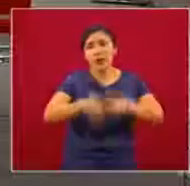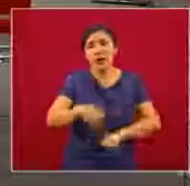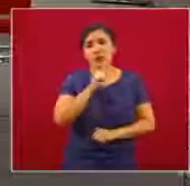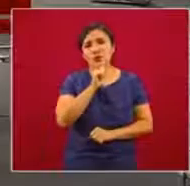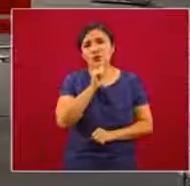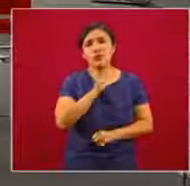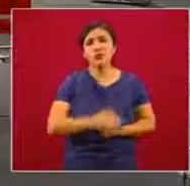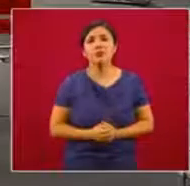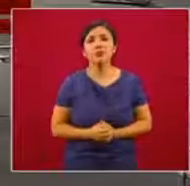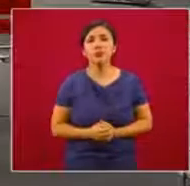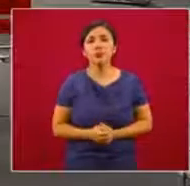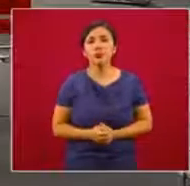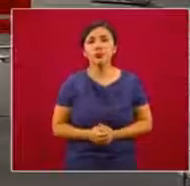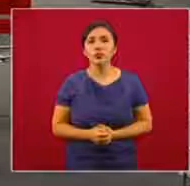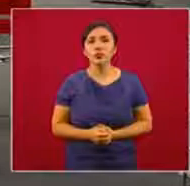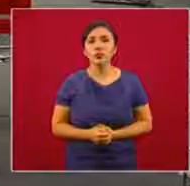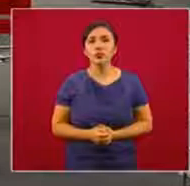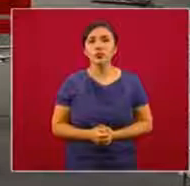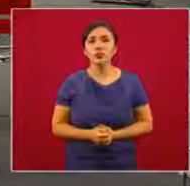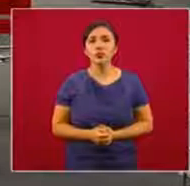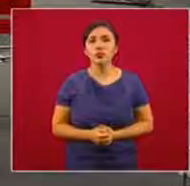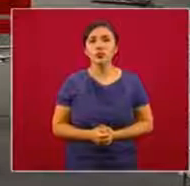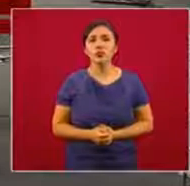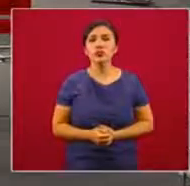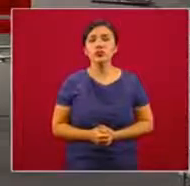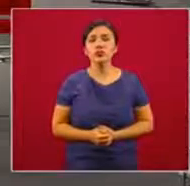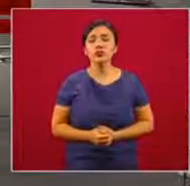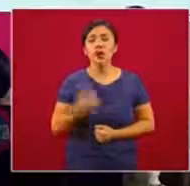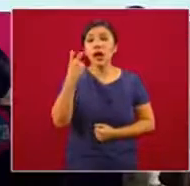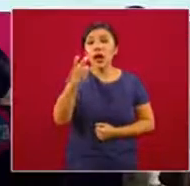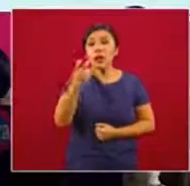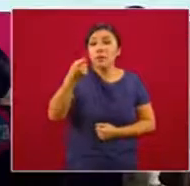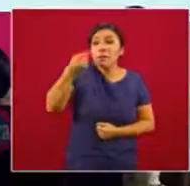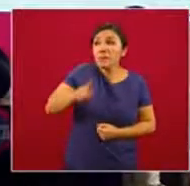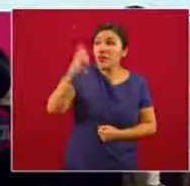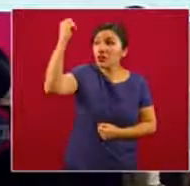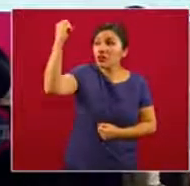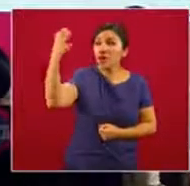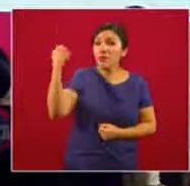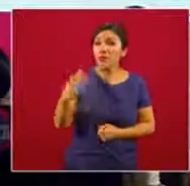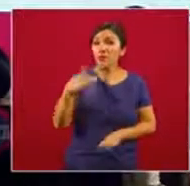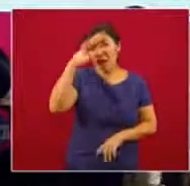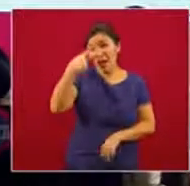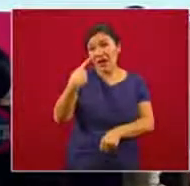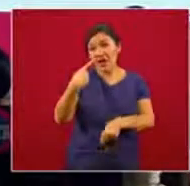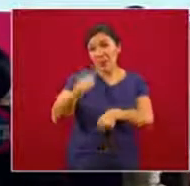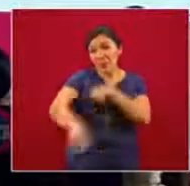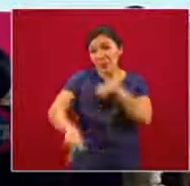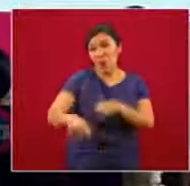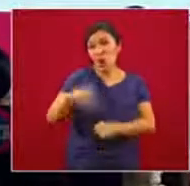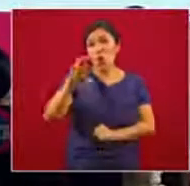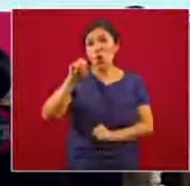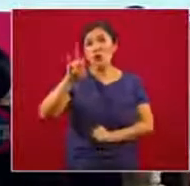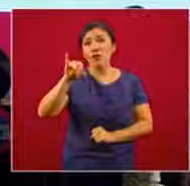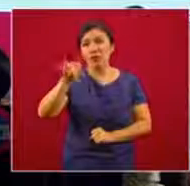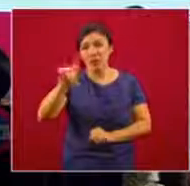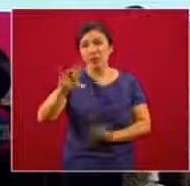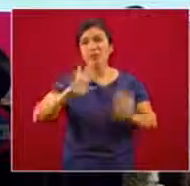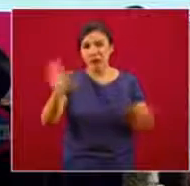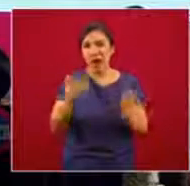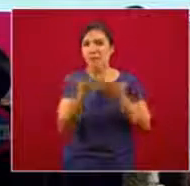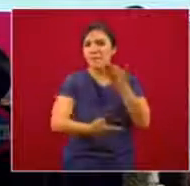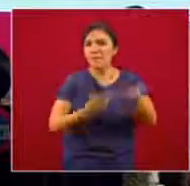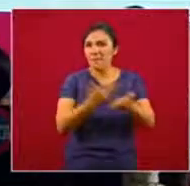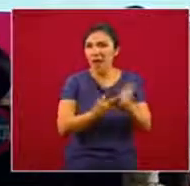without any function just yet. And considering the stoplight of